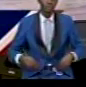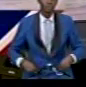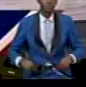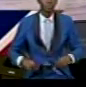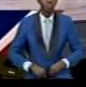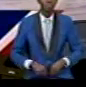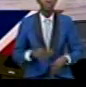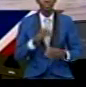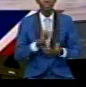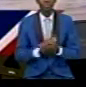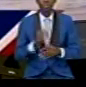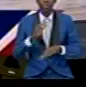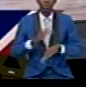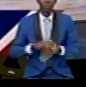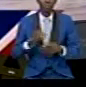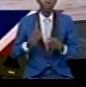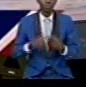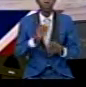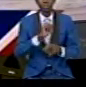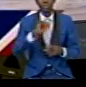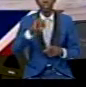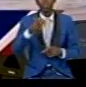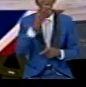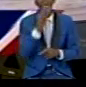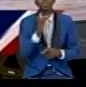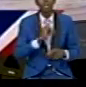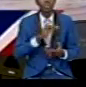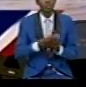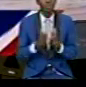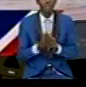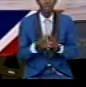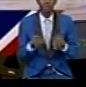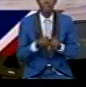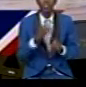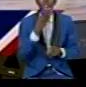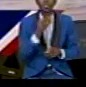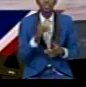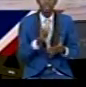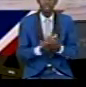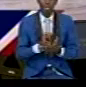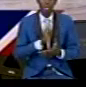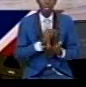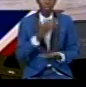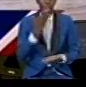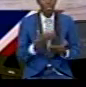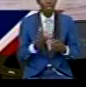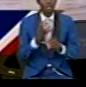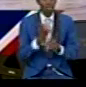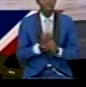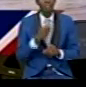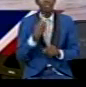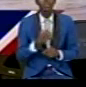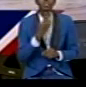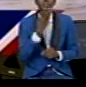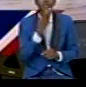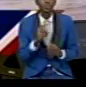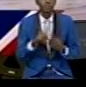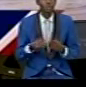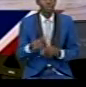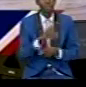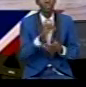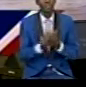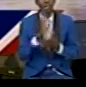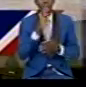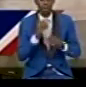unto the Jews I became as a Jew, that I might gain the Jews. To them that are under